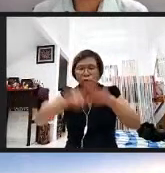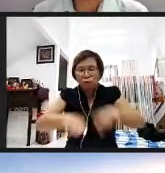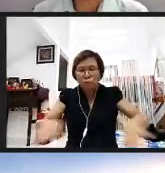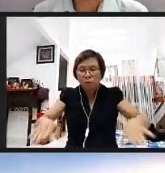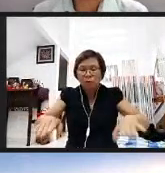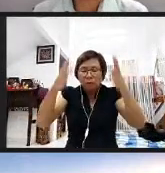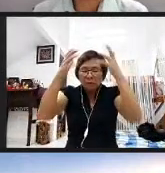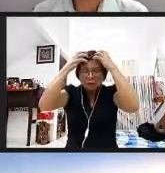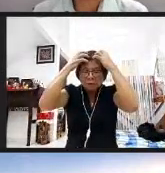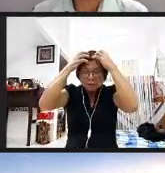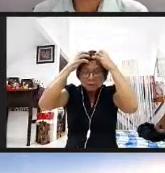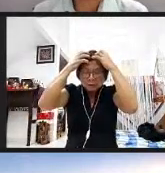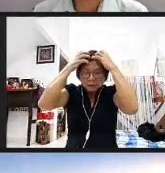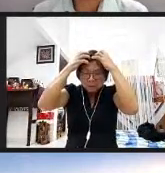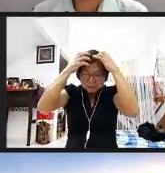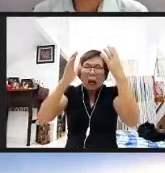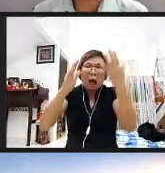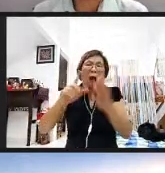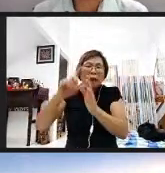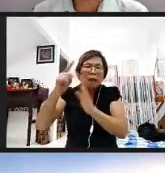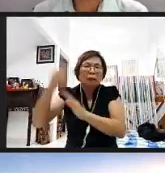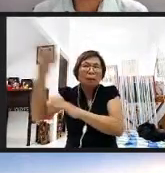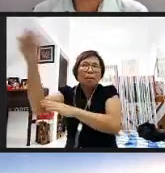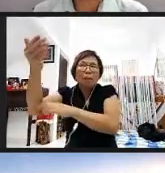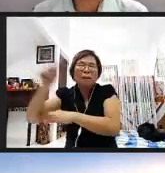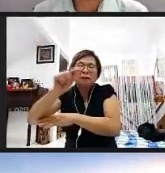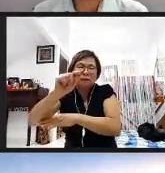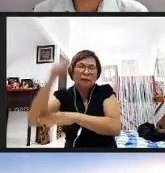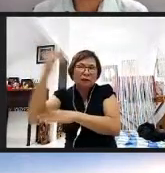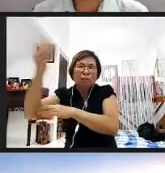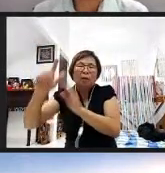well, which I will touch on a little bit